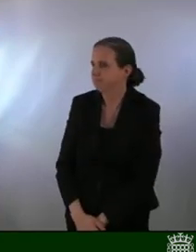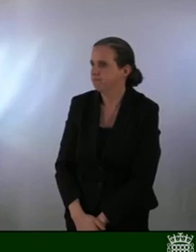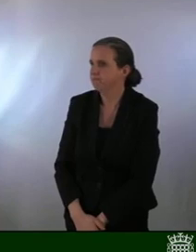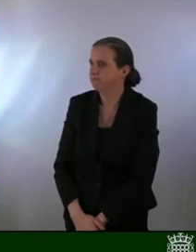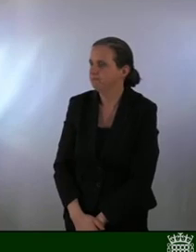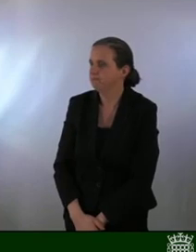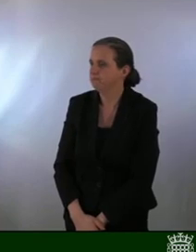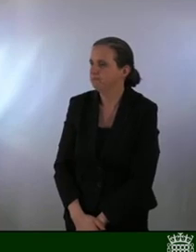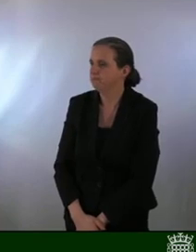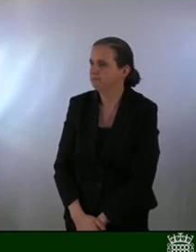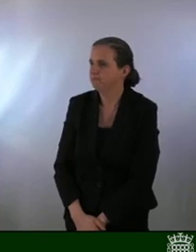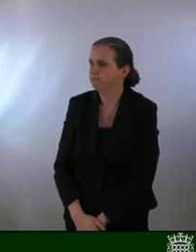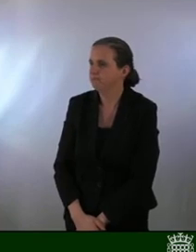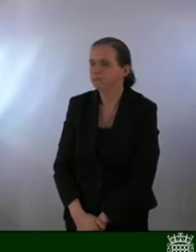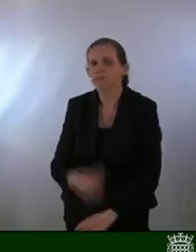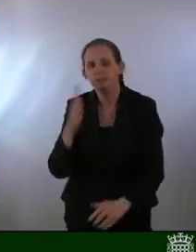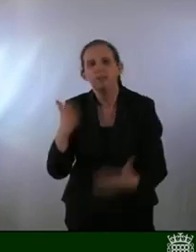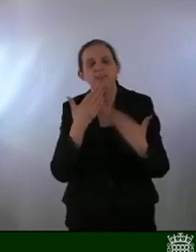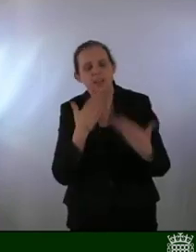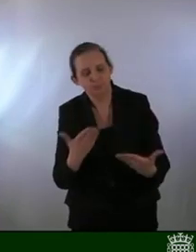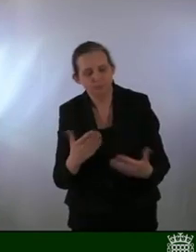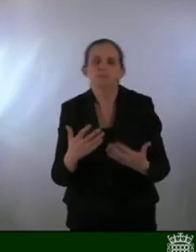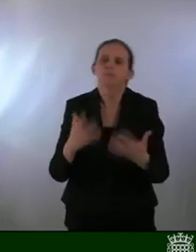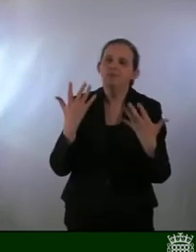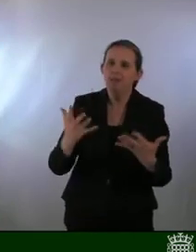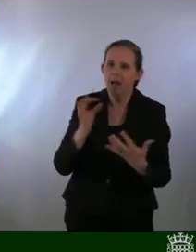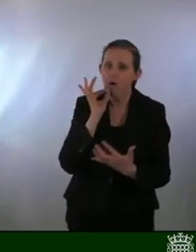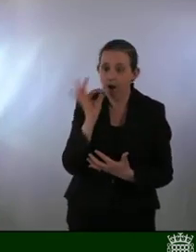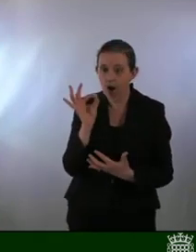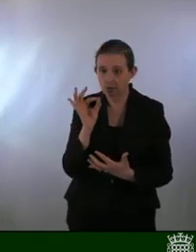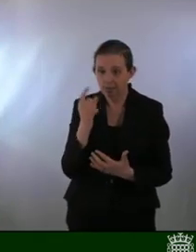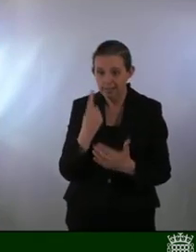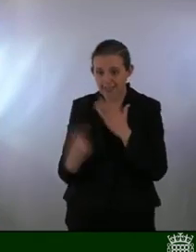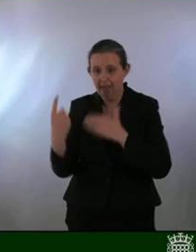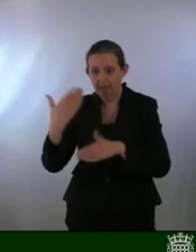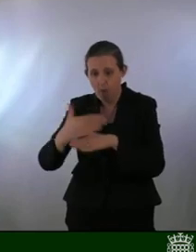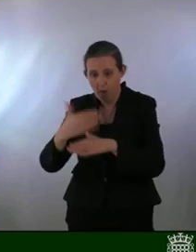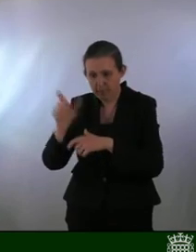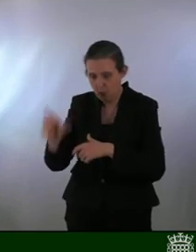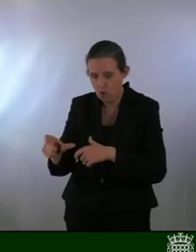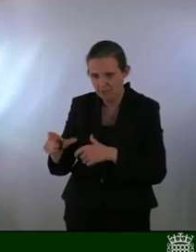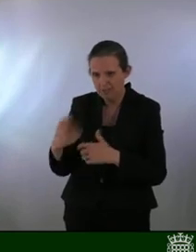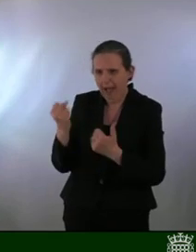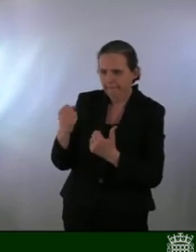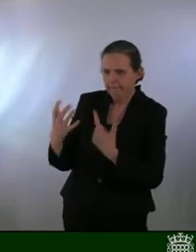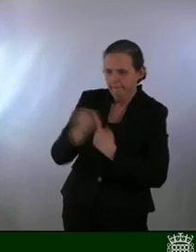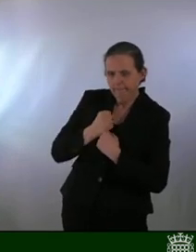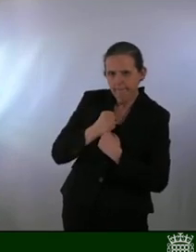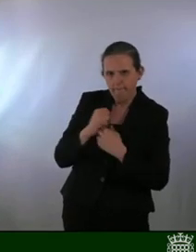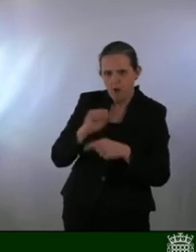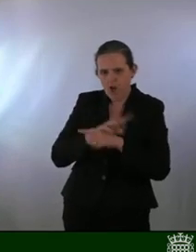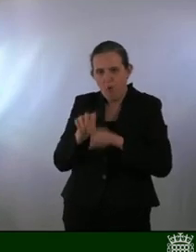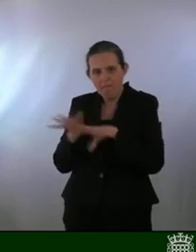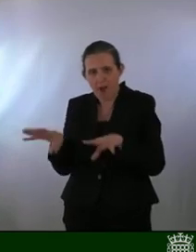quite rightly asking people, including the self-employed, to self-isolate for 7 or 14 days if they show symptoms of